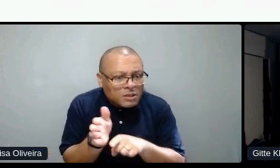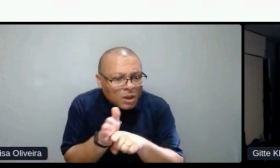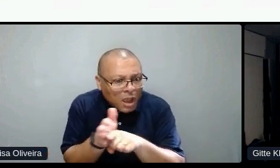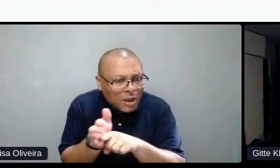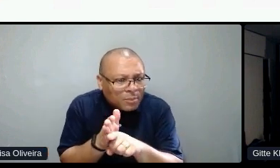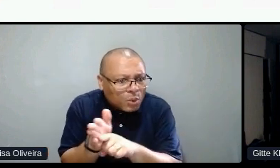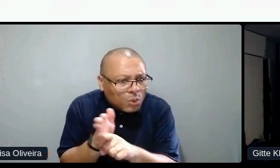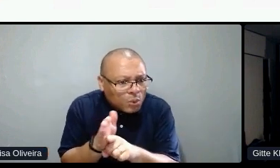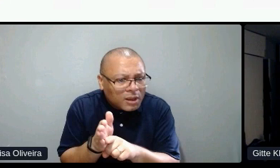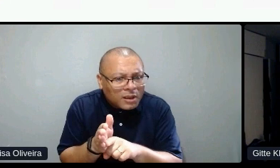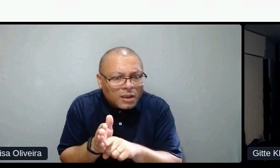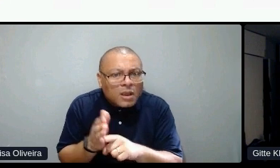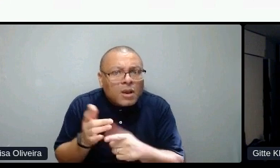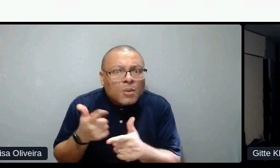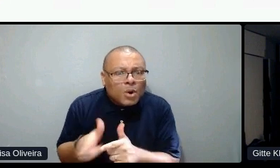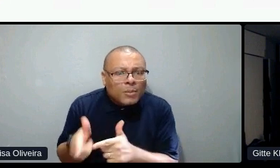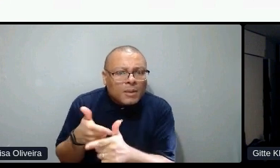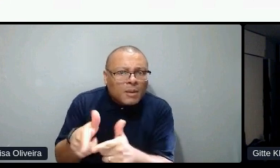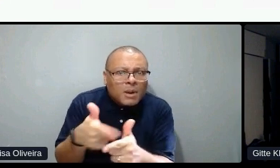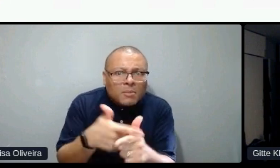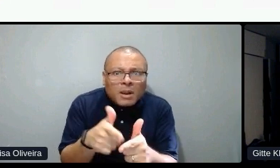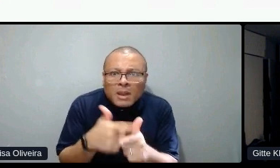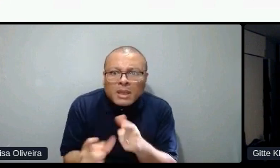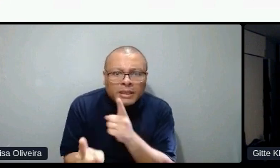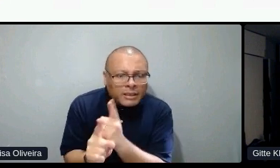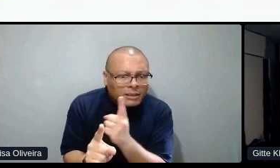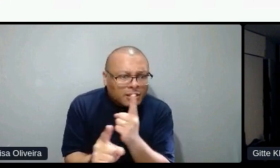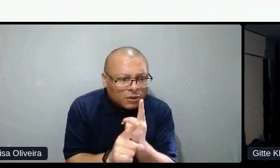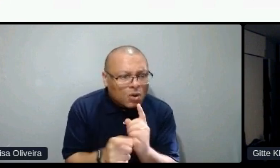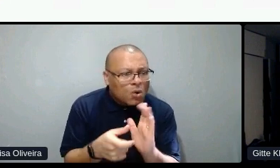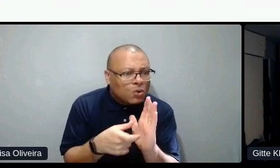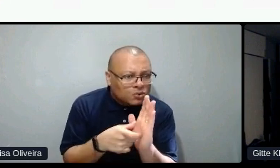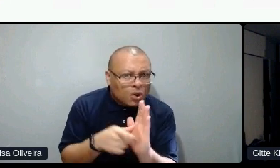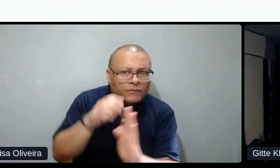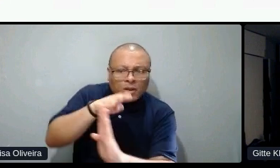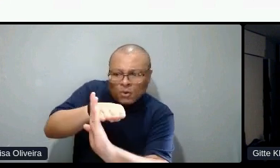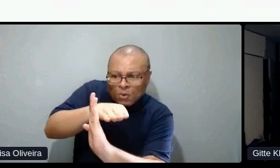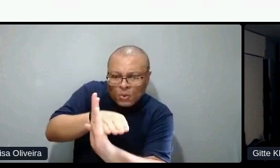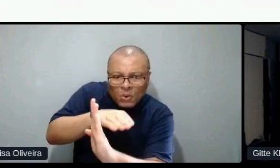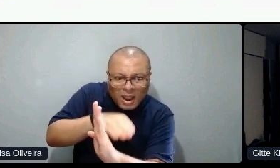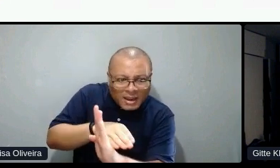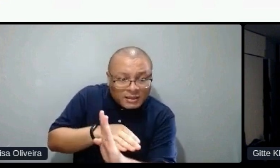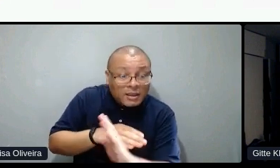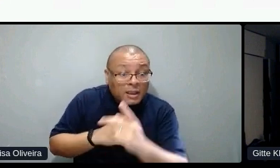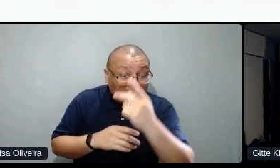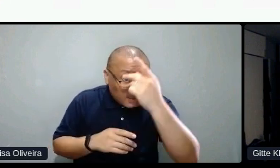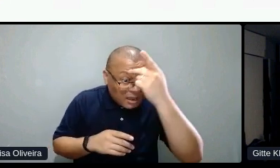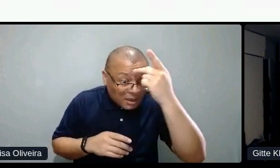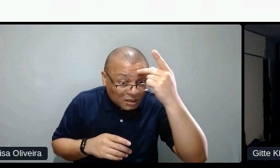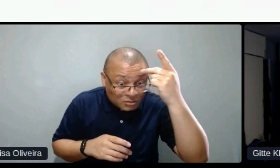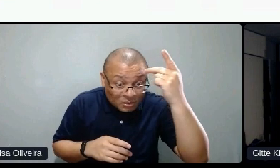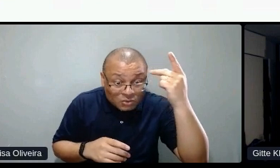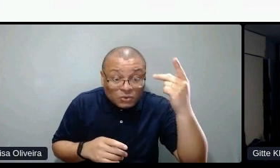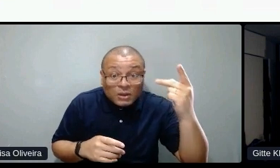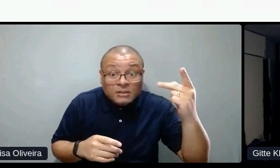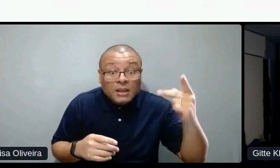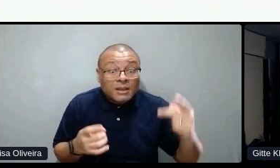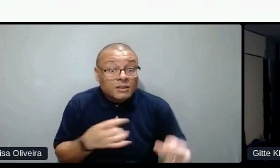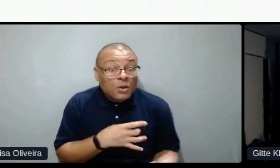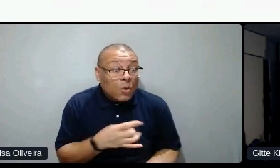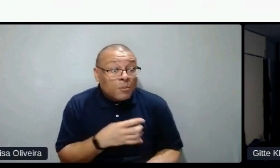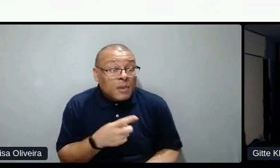there were so many problems with the plane. There were software, there were hardware problems, but people were afraid to speak up.